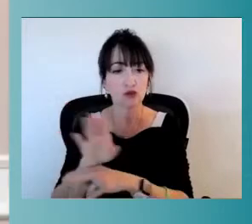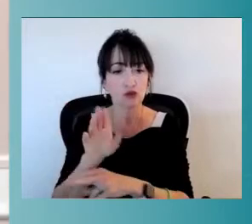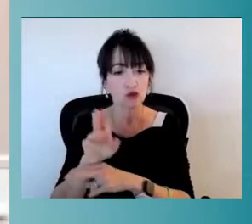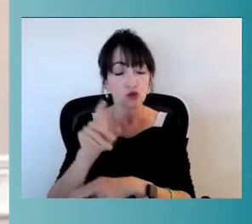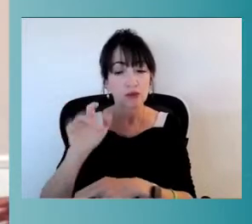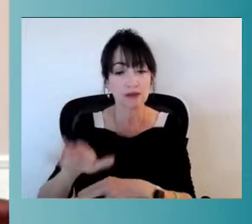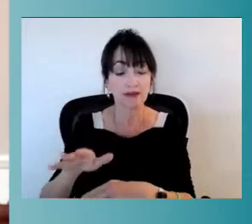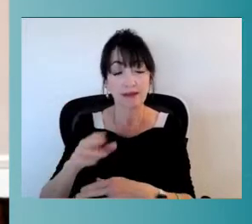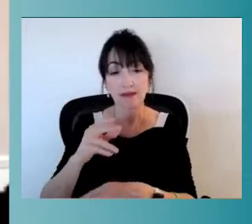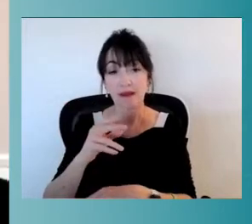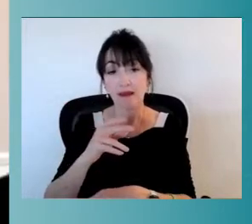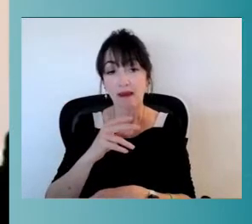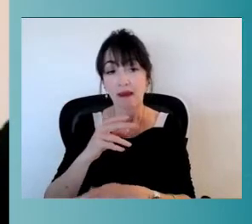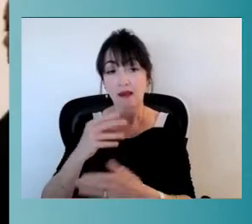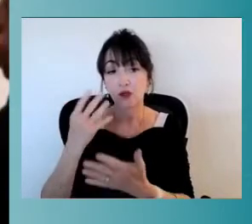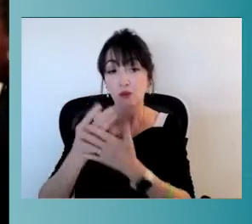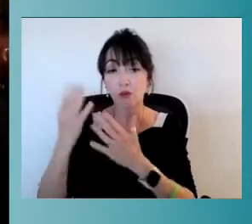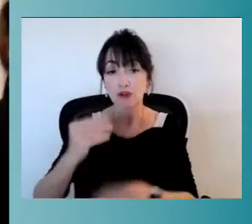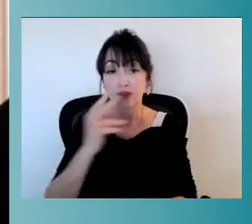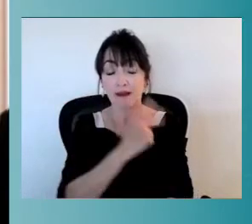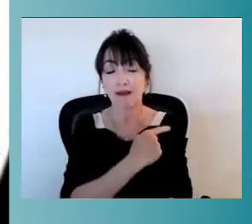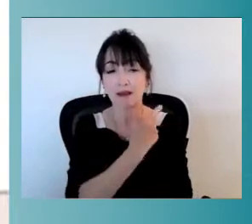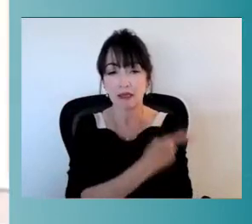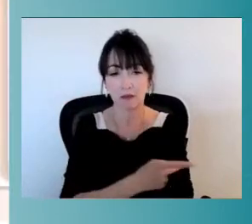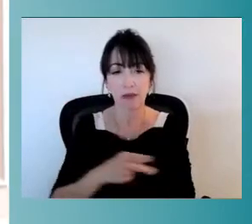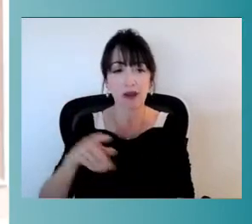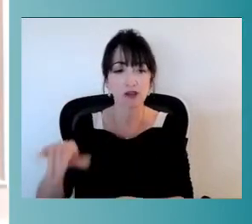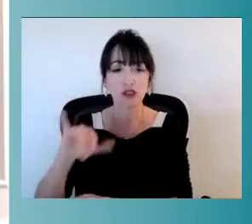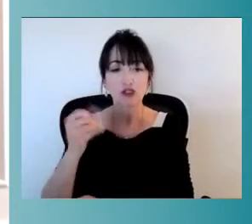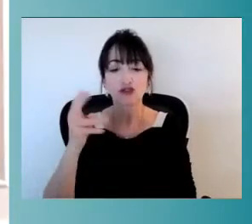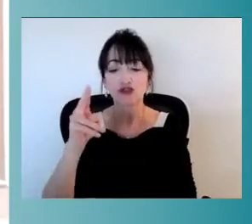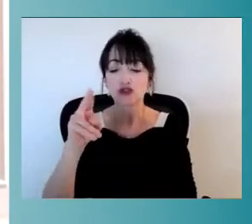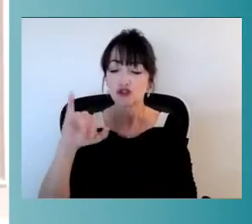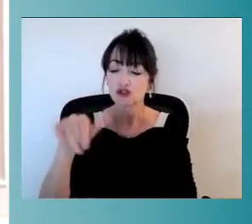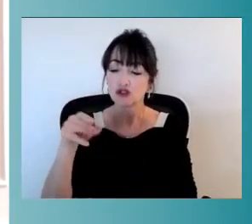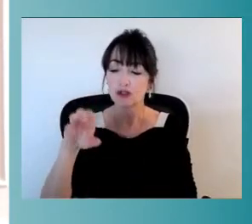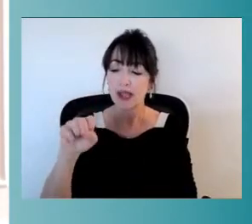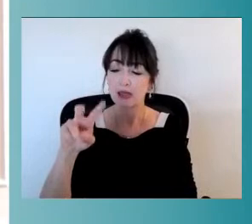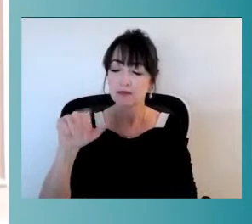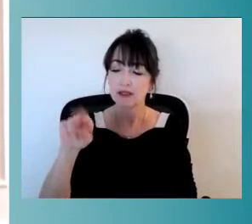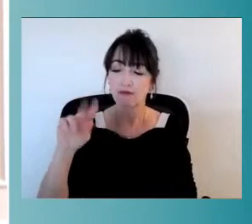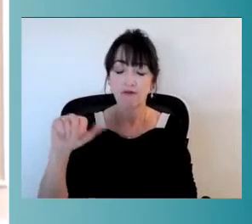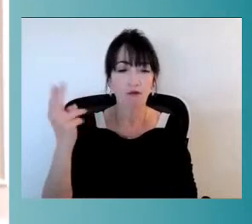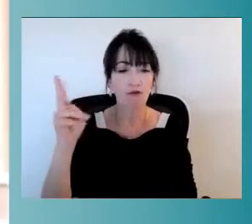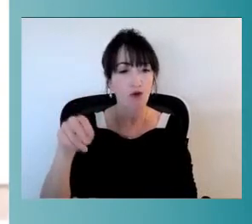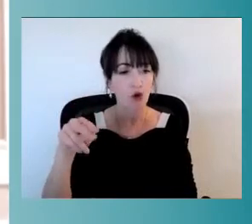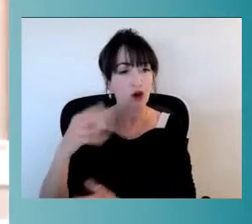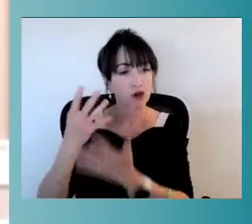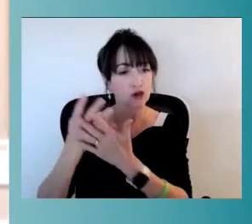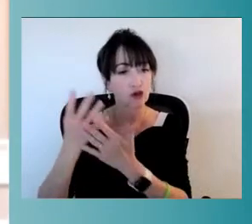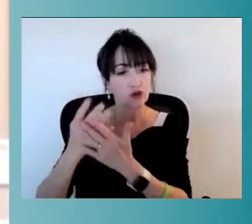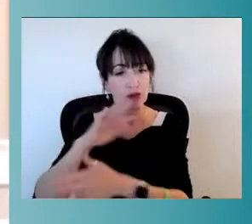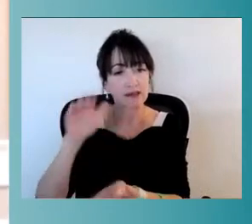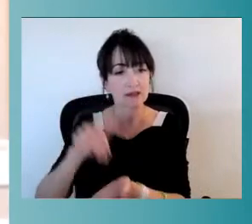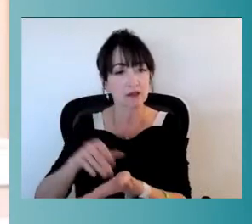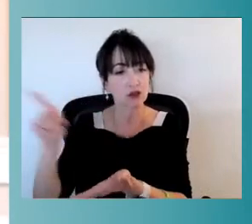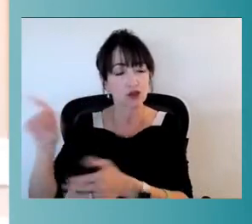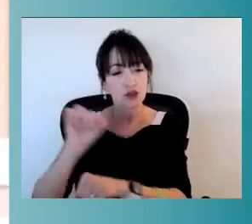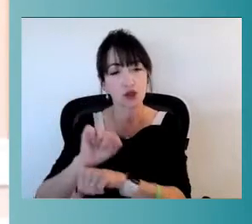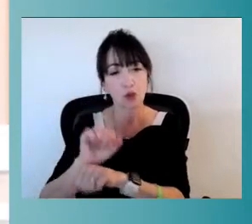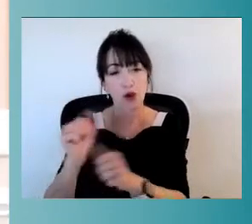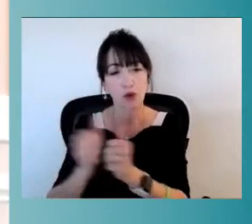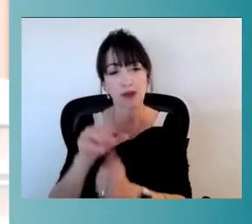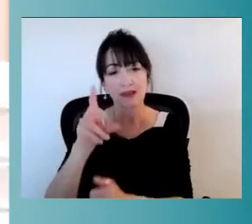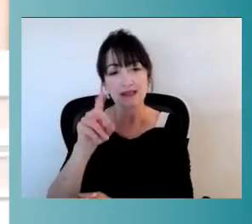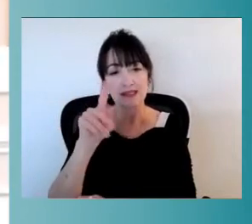program at James Vaughn Correctional Center. First, Susan worked with the DTCC instructors